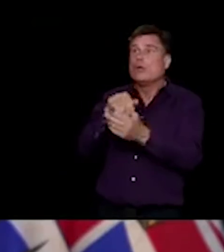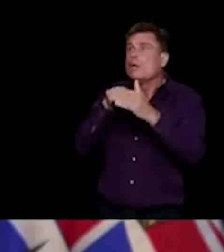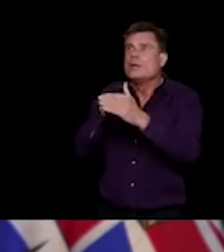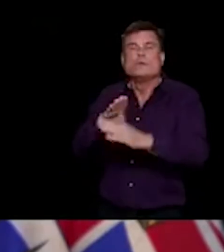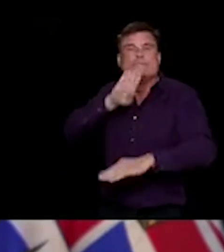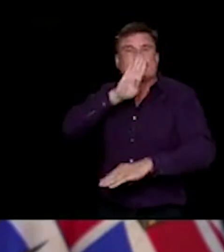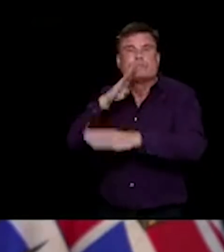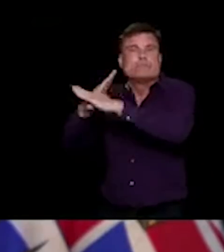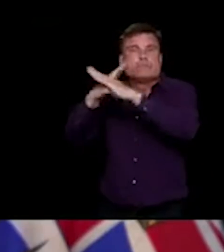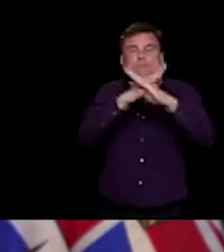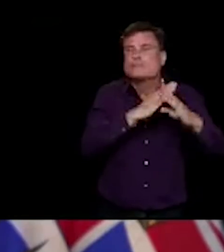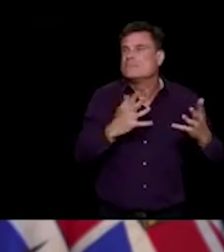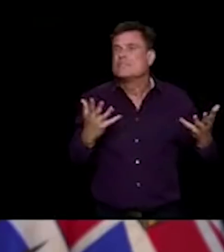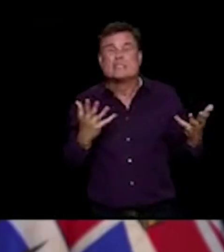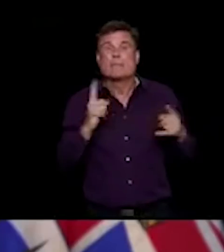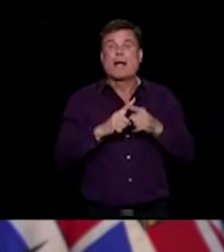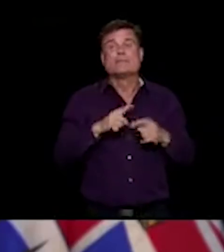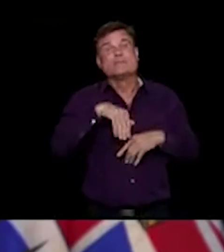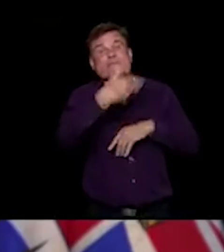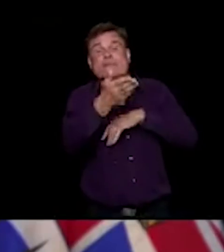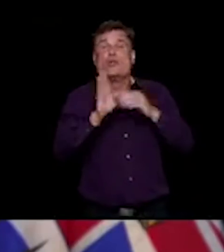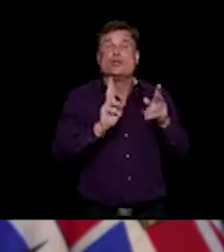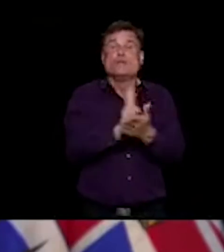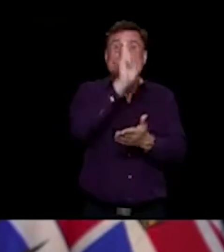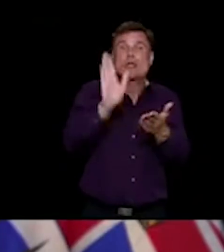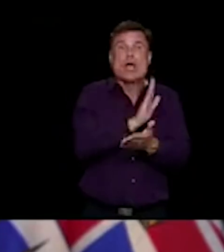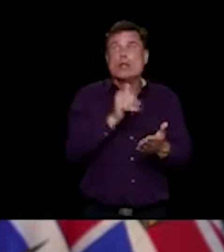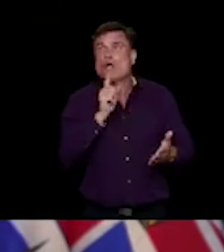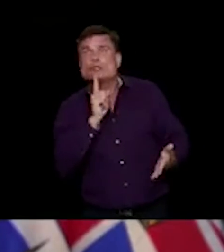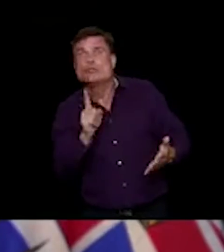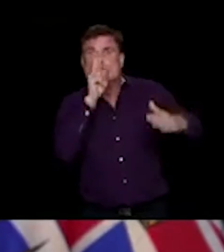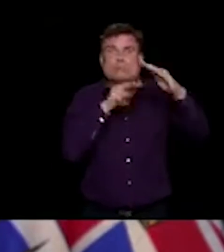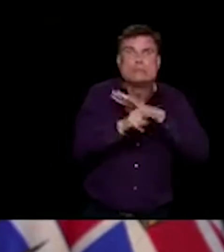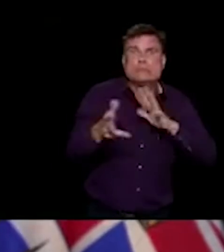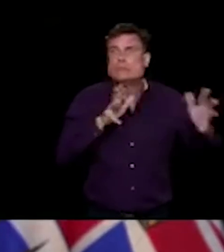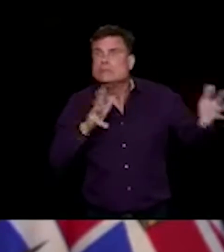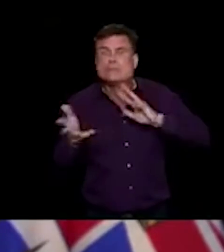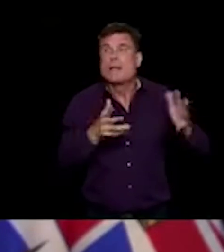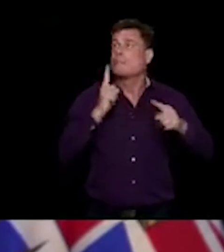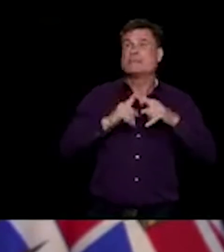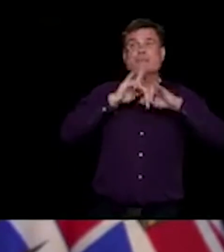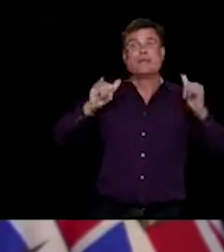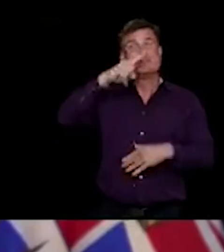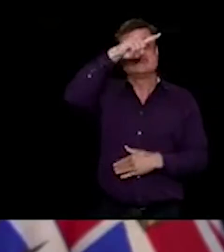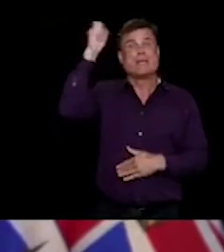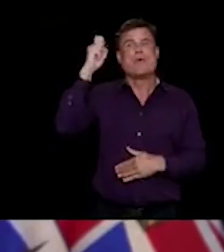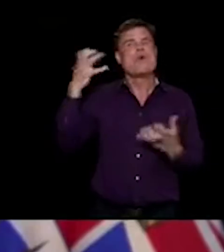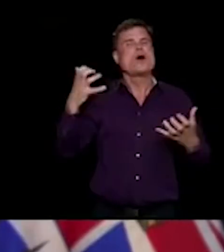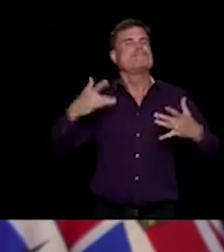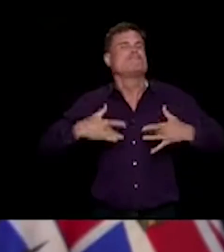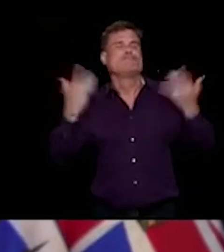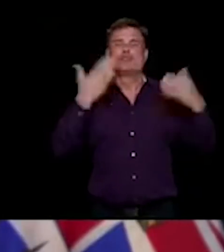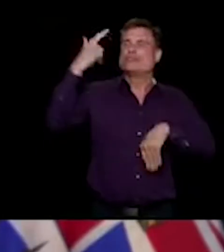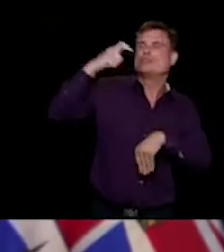people, particularly around the Canada Day weekend, really had the need to get together, to have that joy of being together. And that is what we need